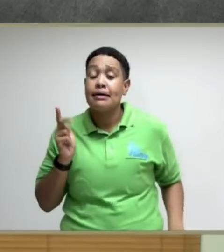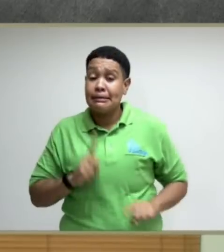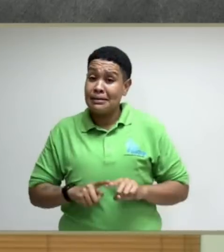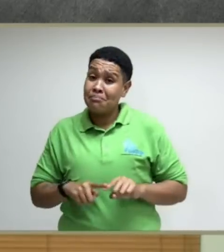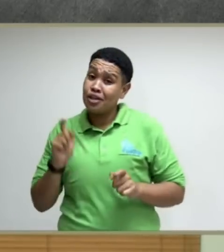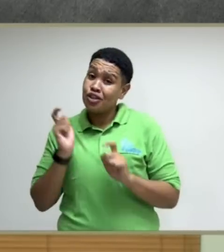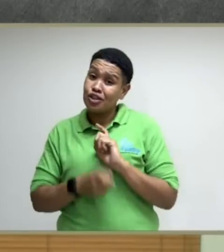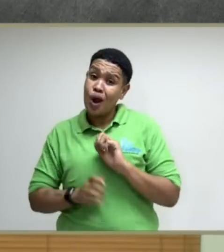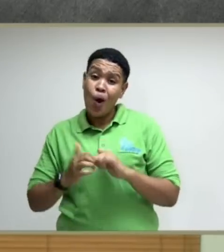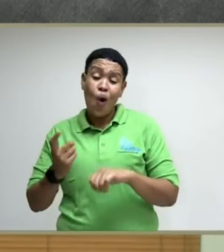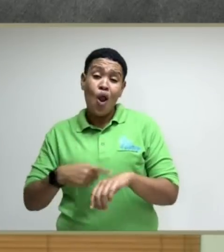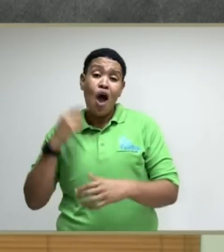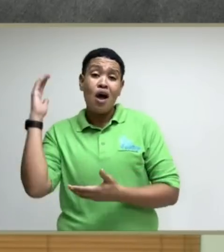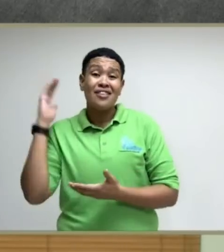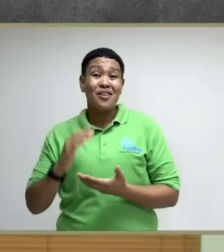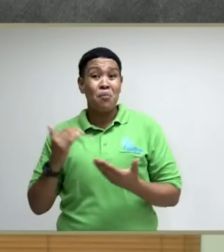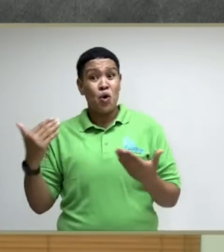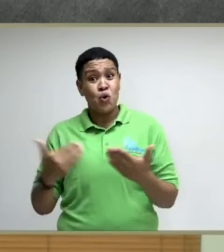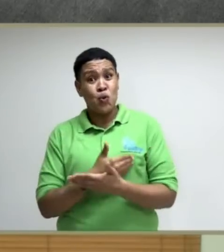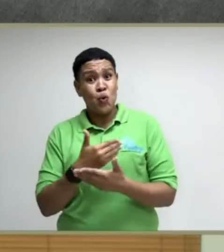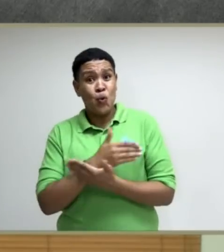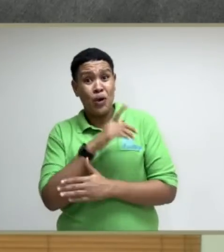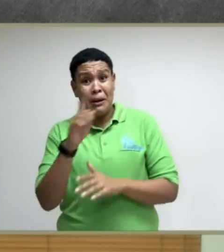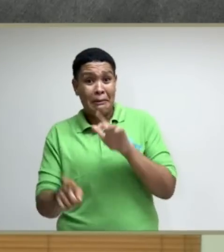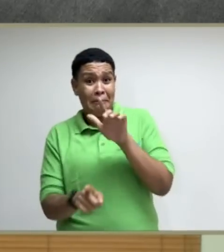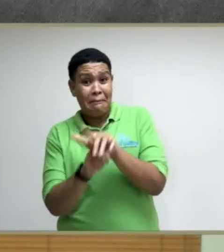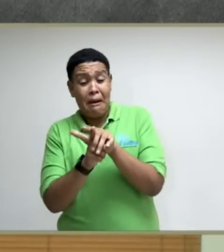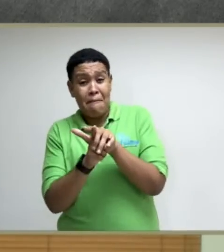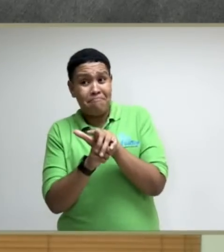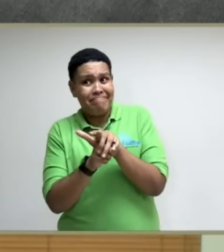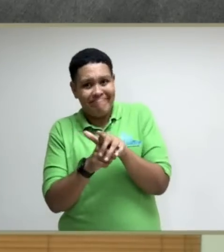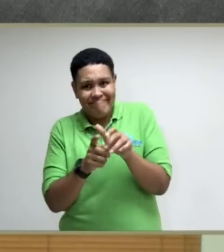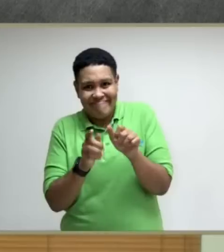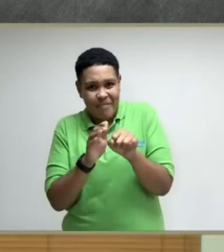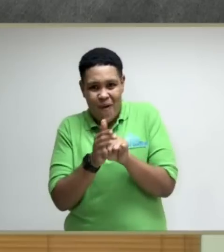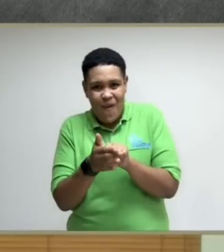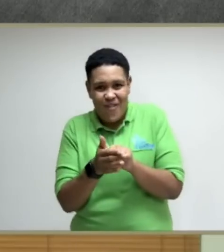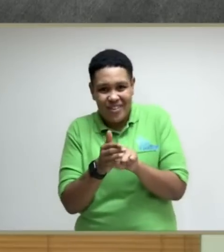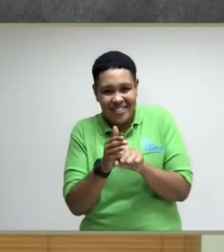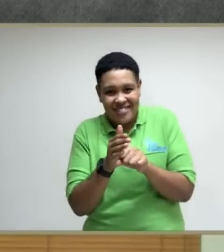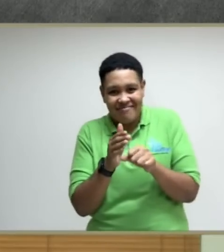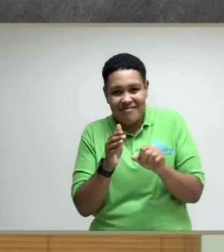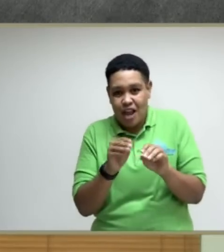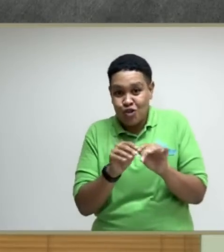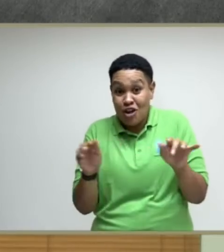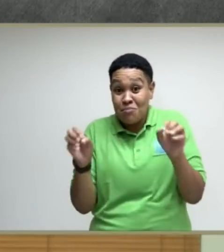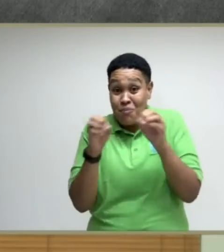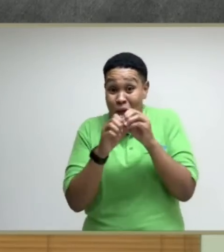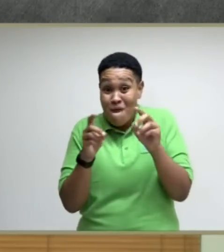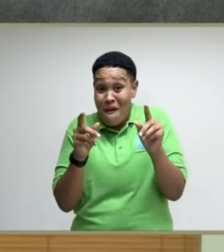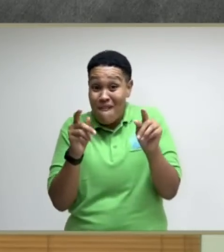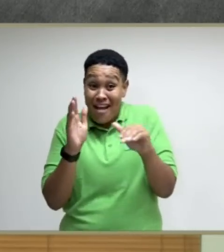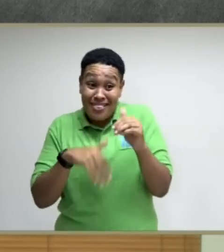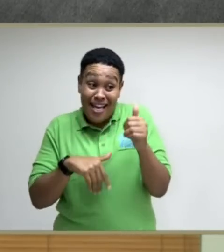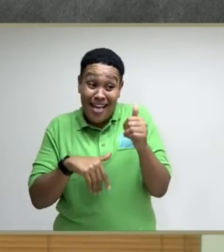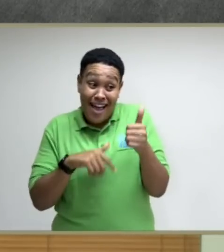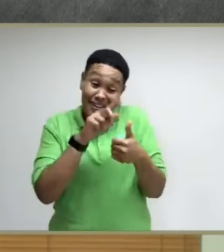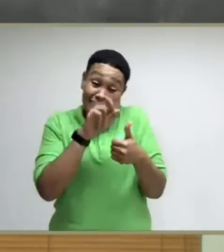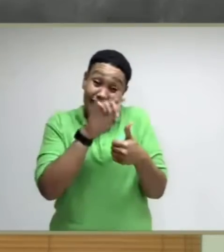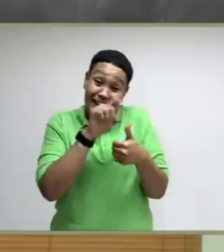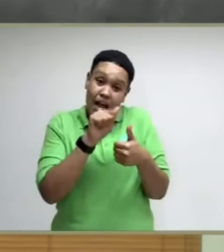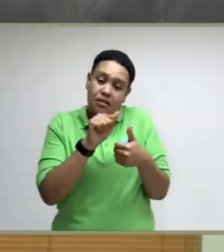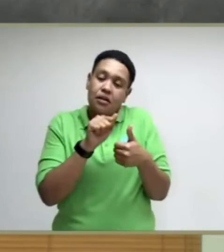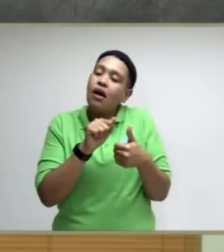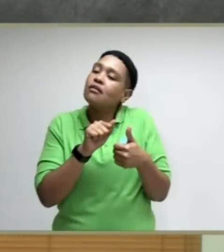And then if we get new variants that are transmitting even faster than the Delta, then